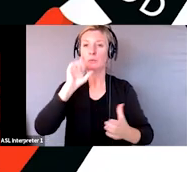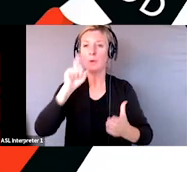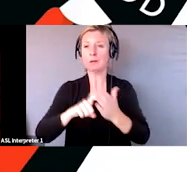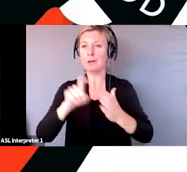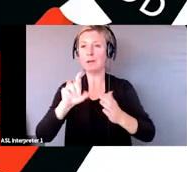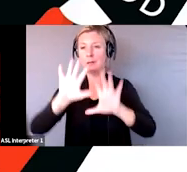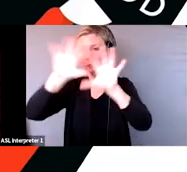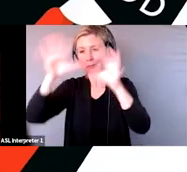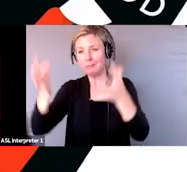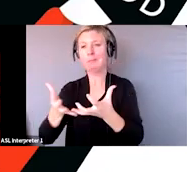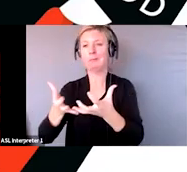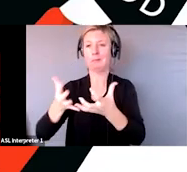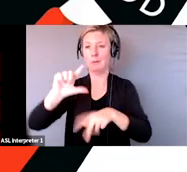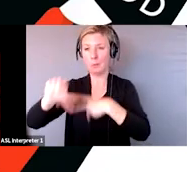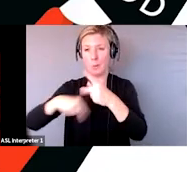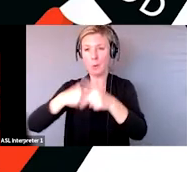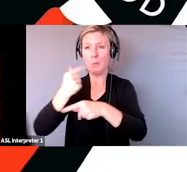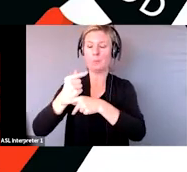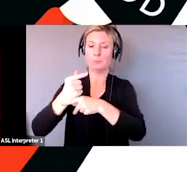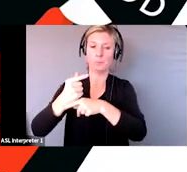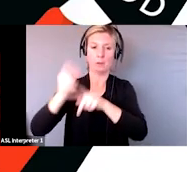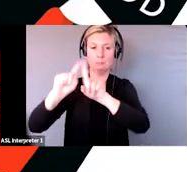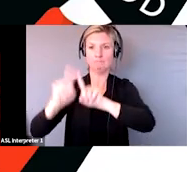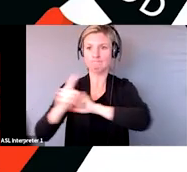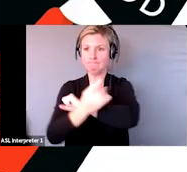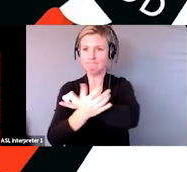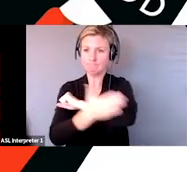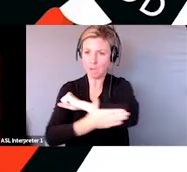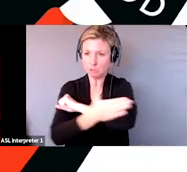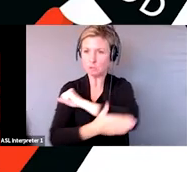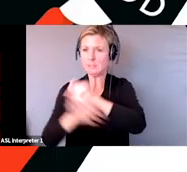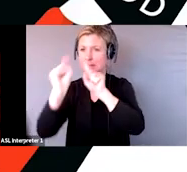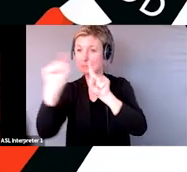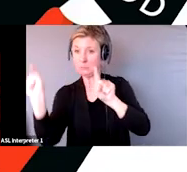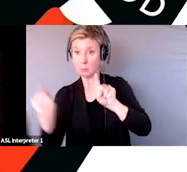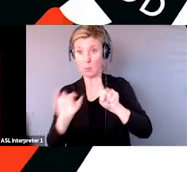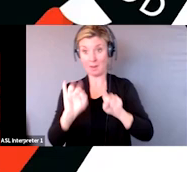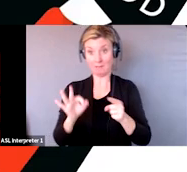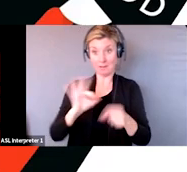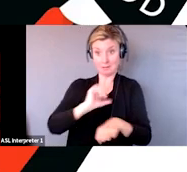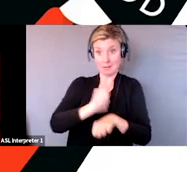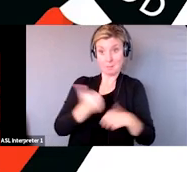So if you have copyright here, it would be recognized in the US.